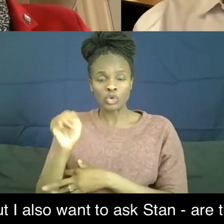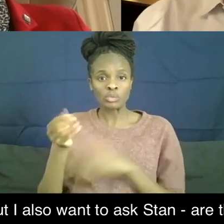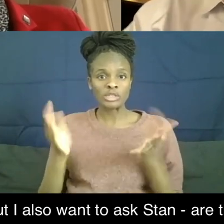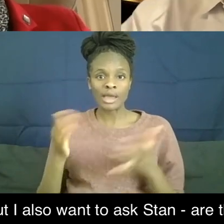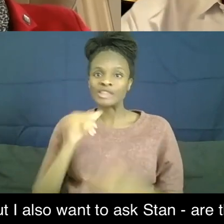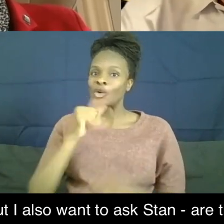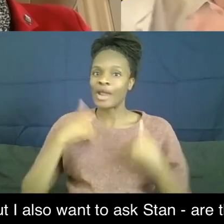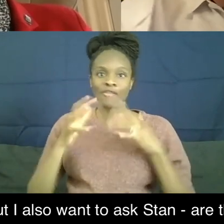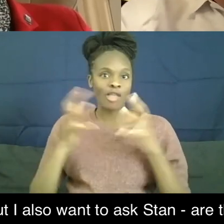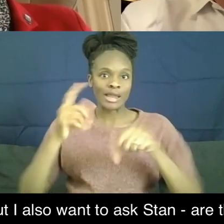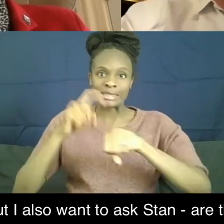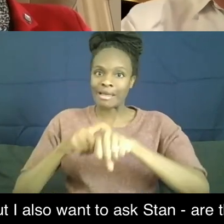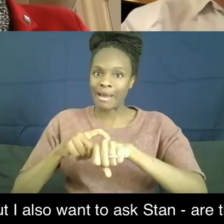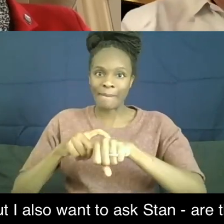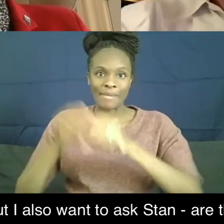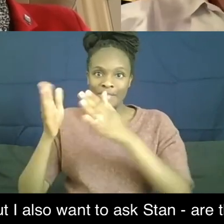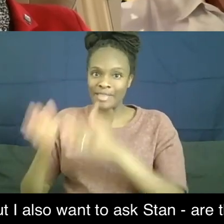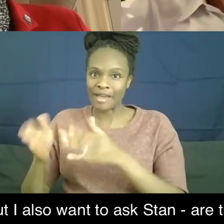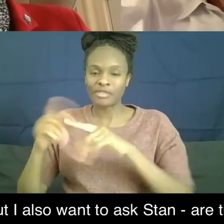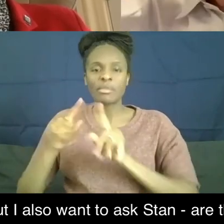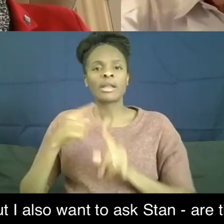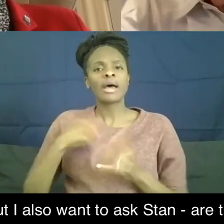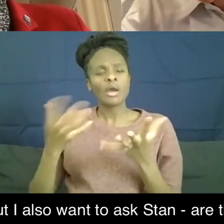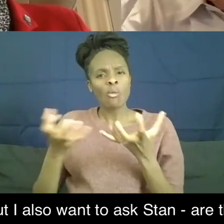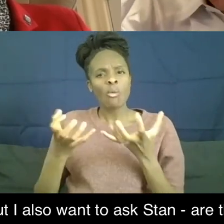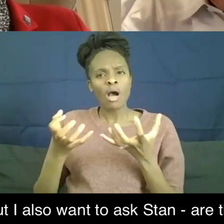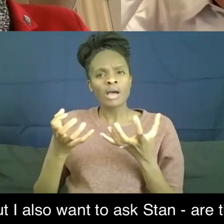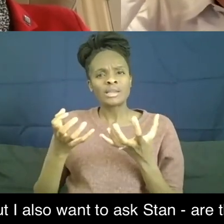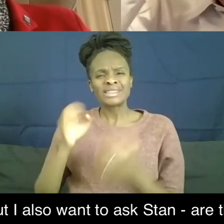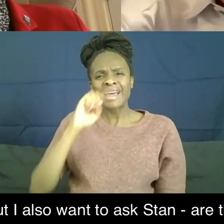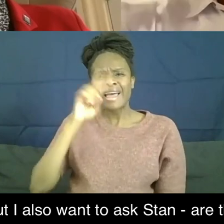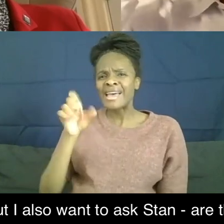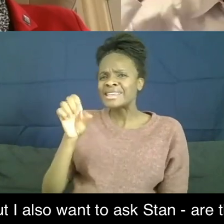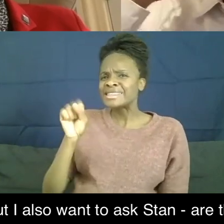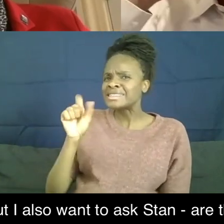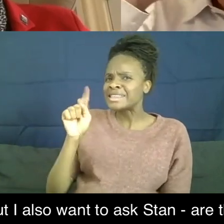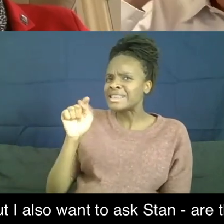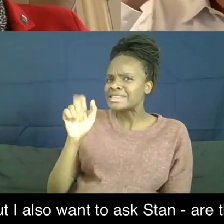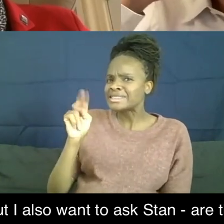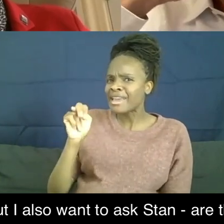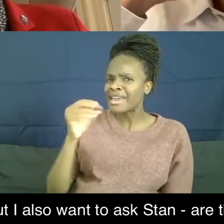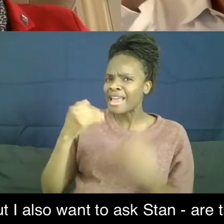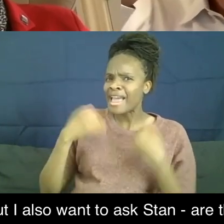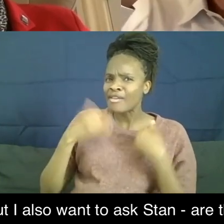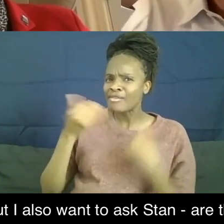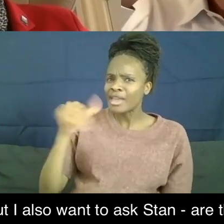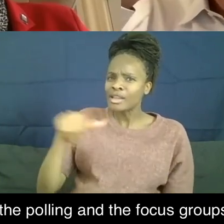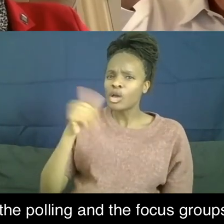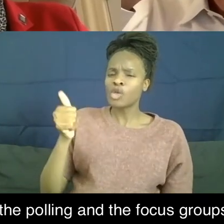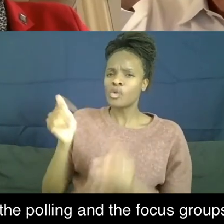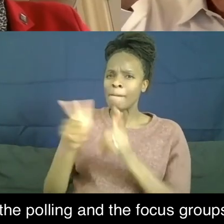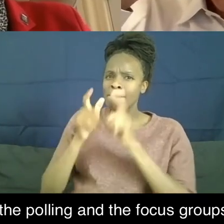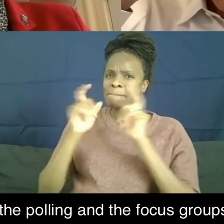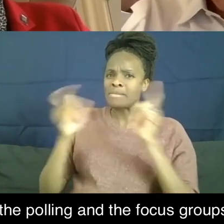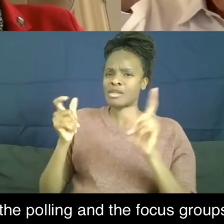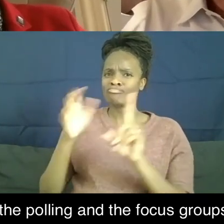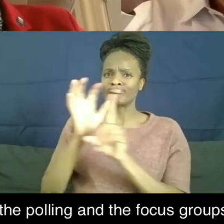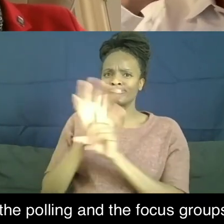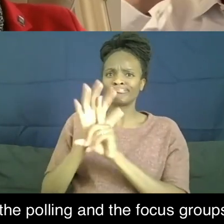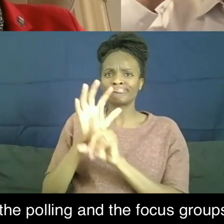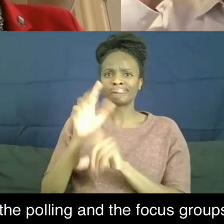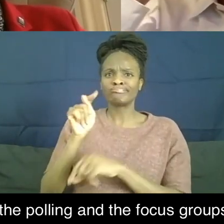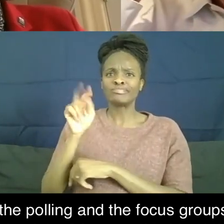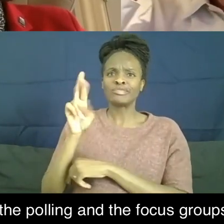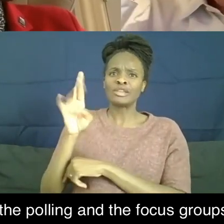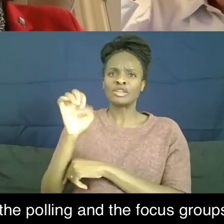um, but I, I also want to ask Stan, are there any other big trends that you are seeing, um, in the